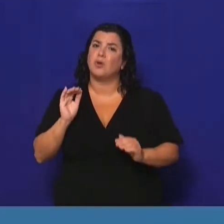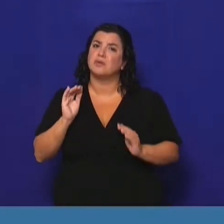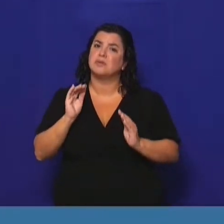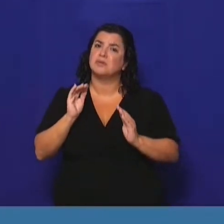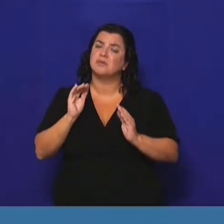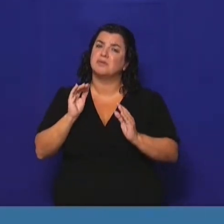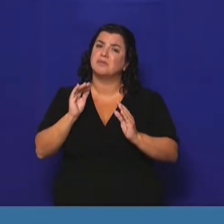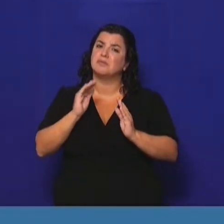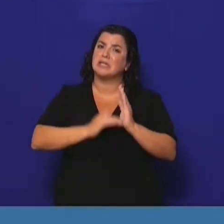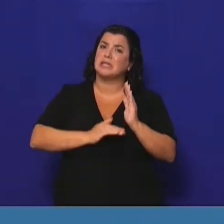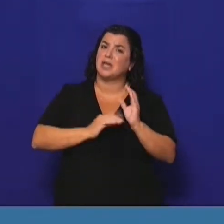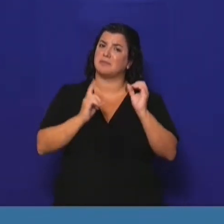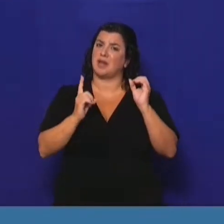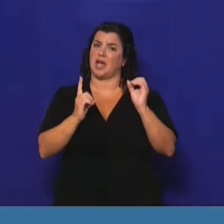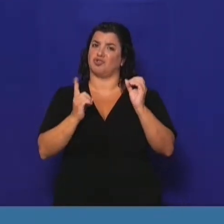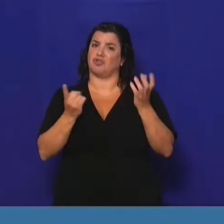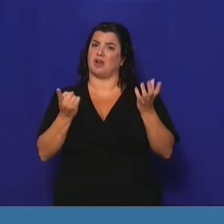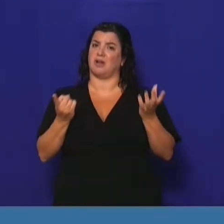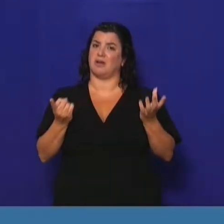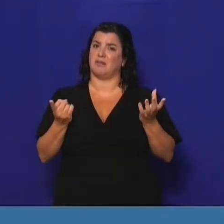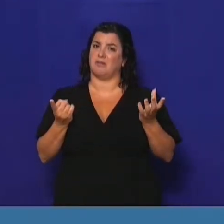10 nimmaġina.